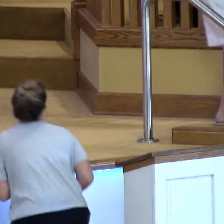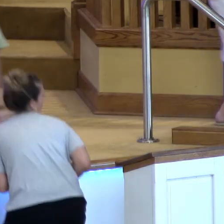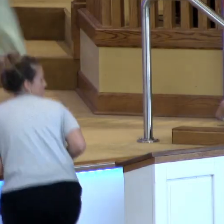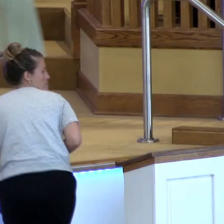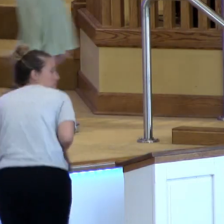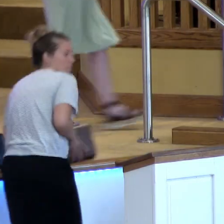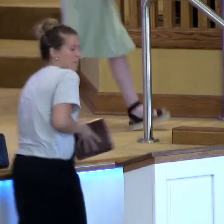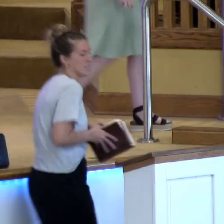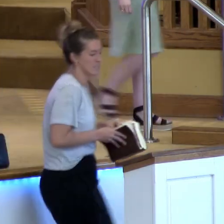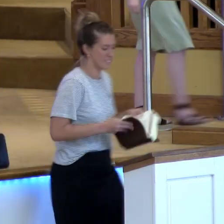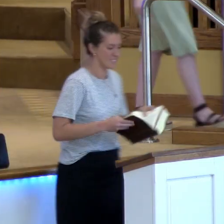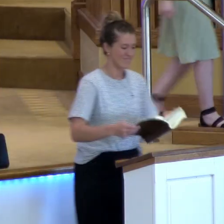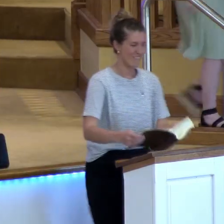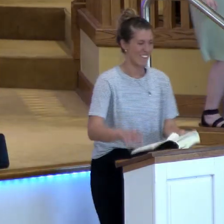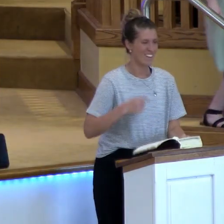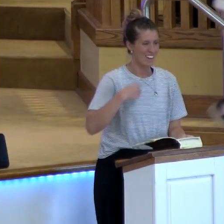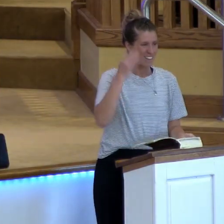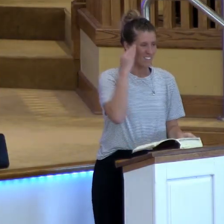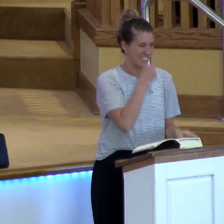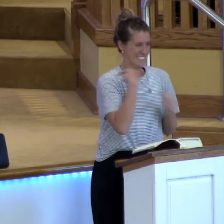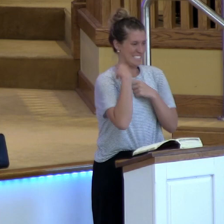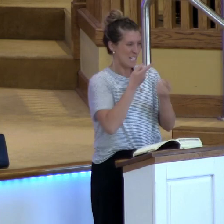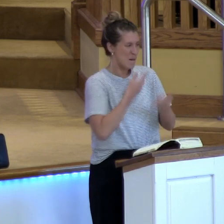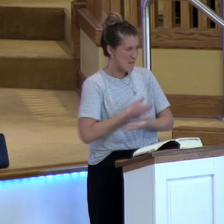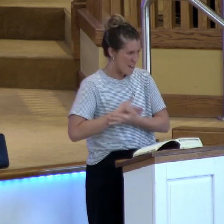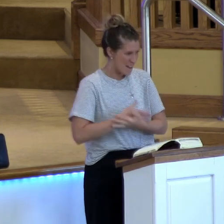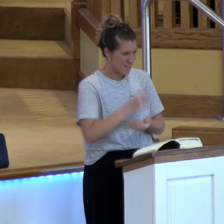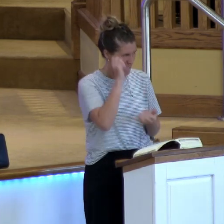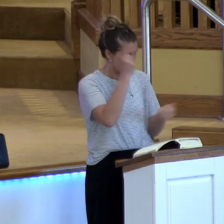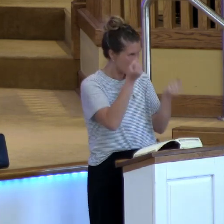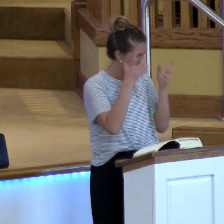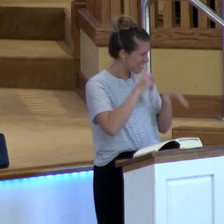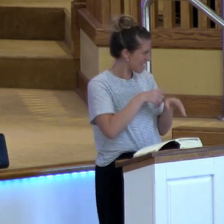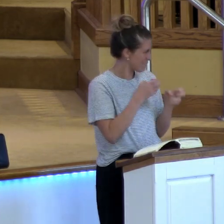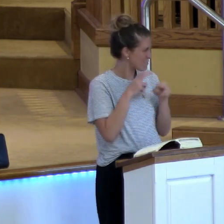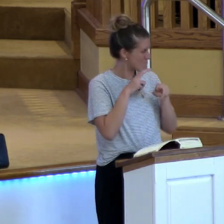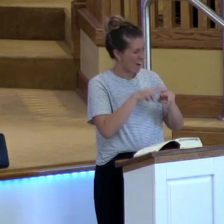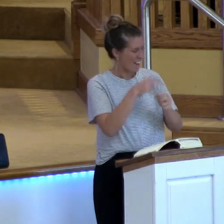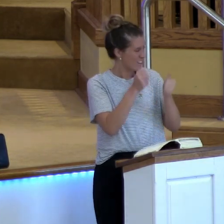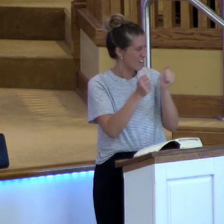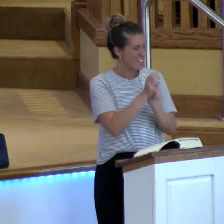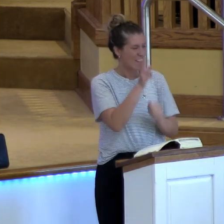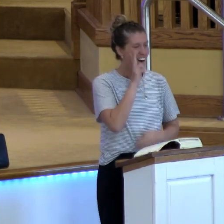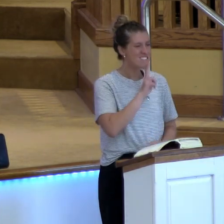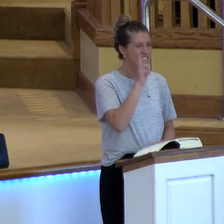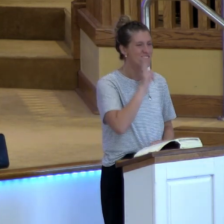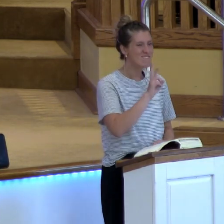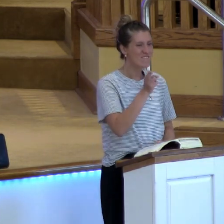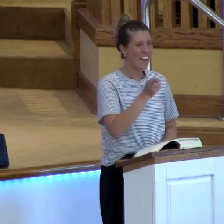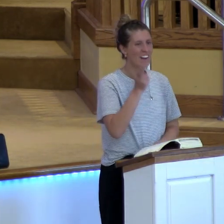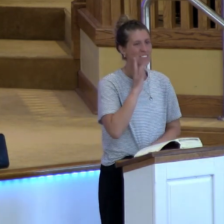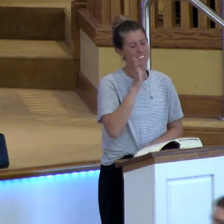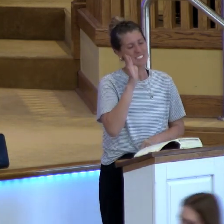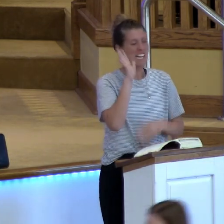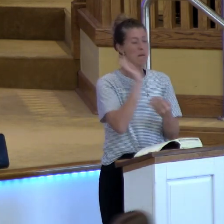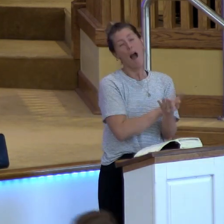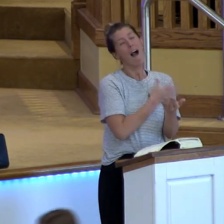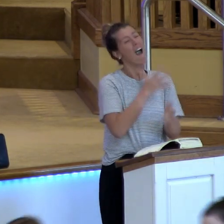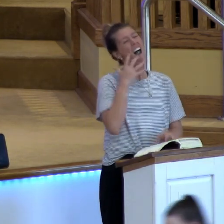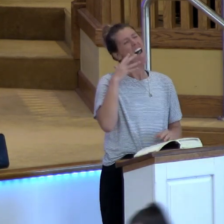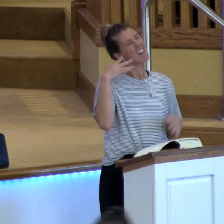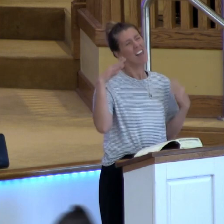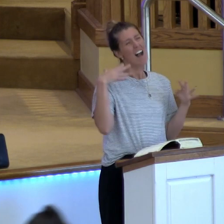So I've known this young lady since she was a baby, and I can remember many times she'd always want to ride in the car with Uncle Randy. She'd sing at the top of her